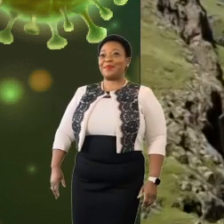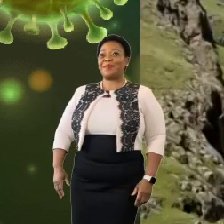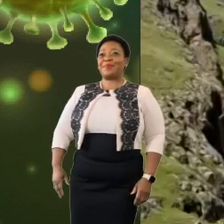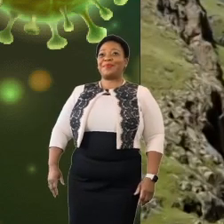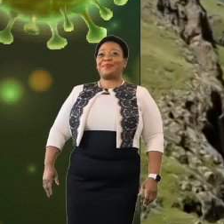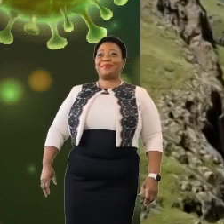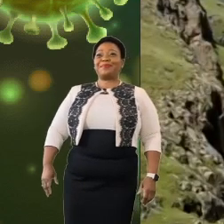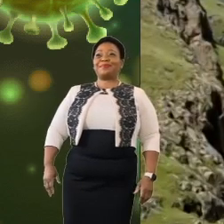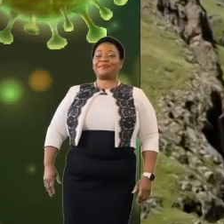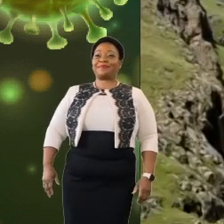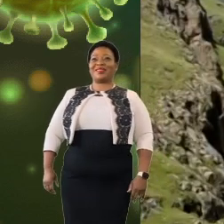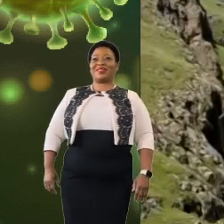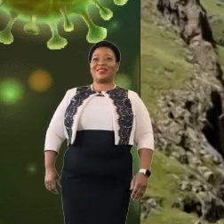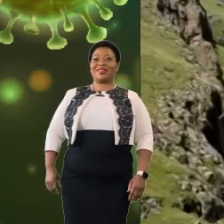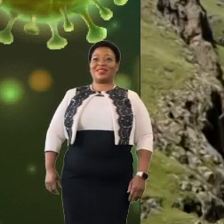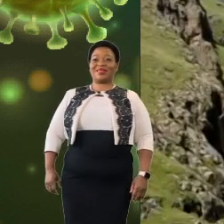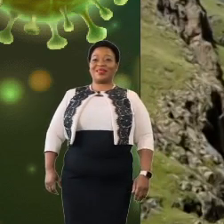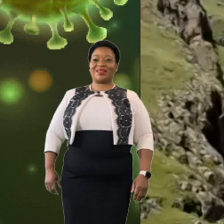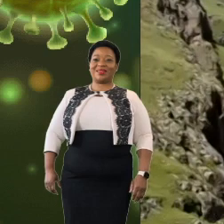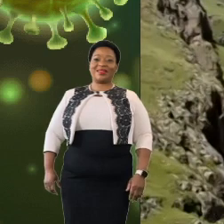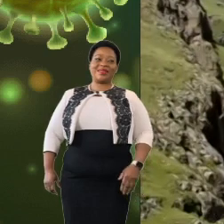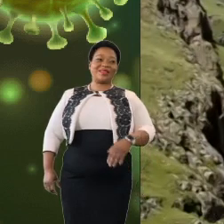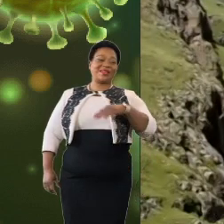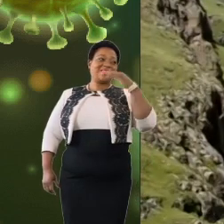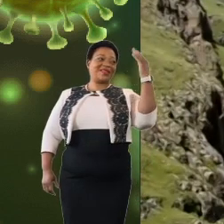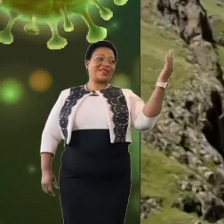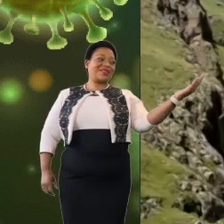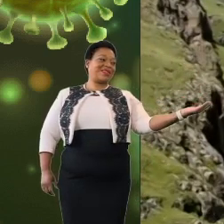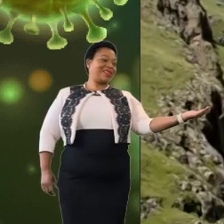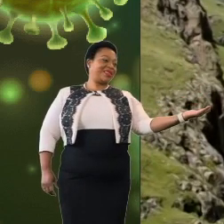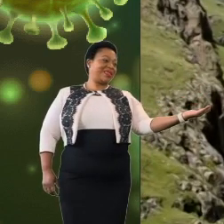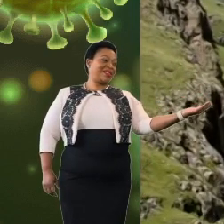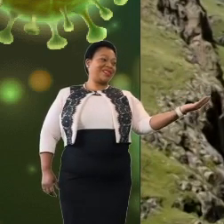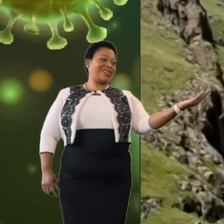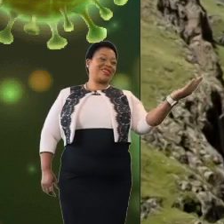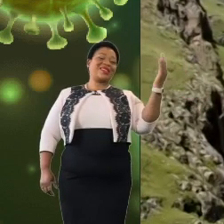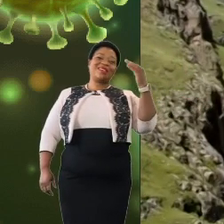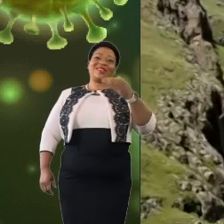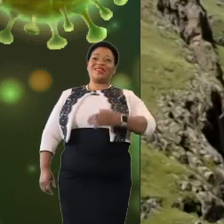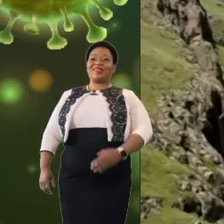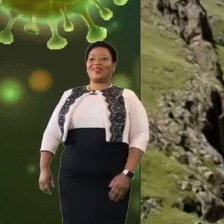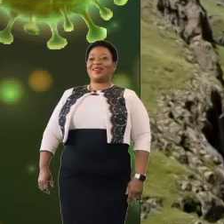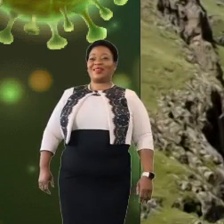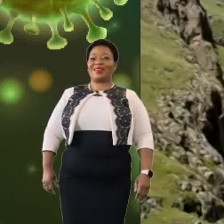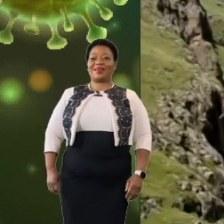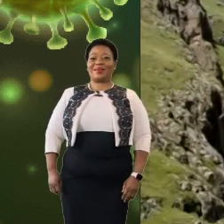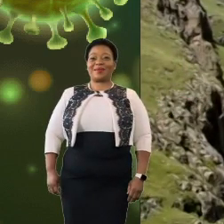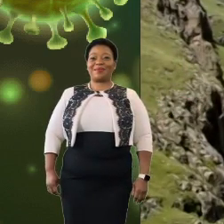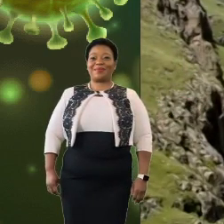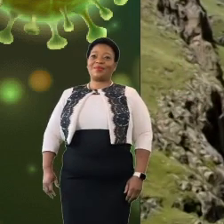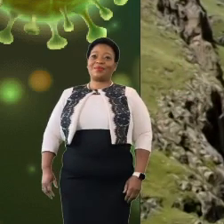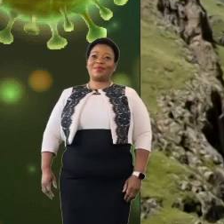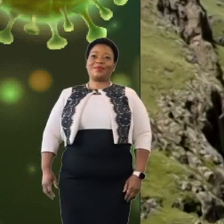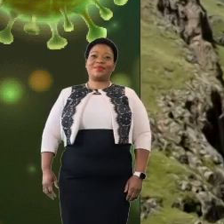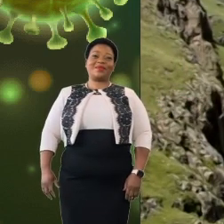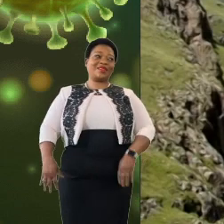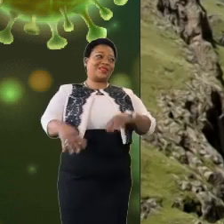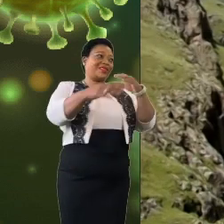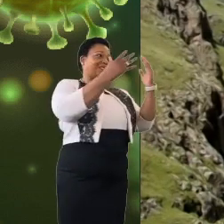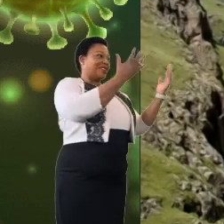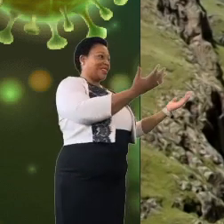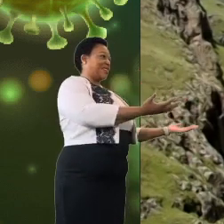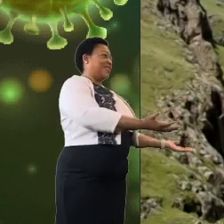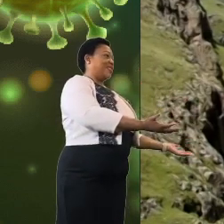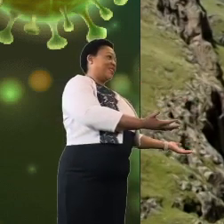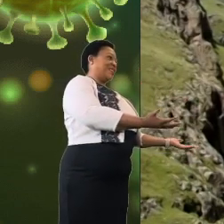Neville, the information that Tebogo shared with us, I think is quite critical for all of us in the province and what we're trying